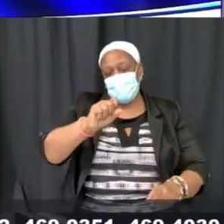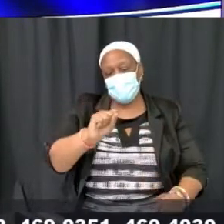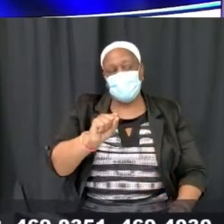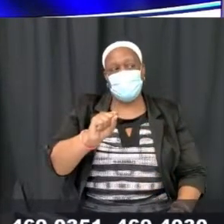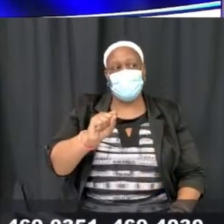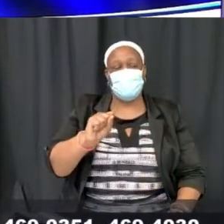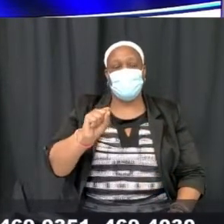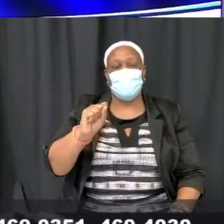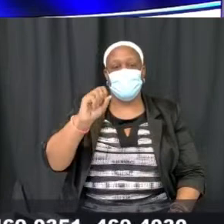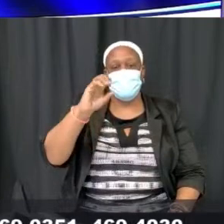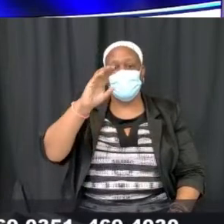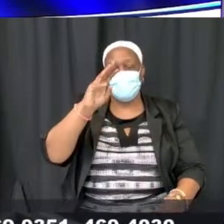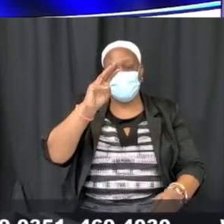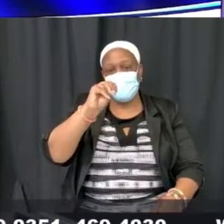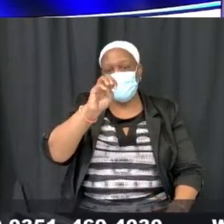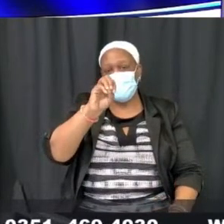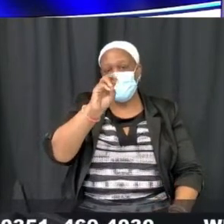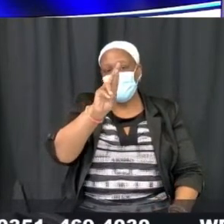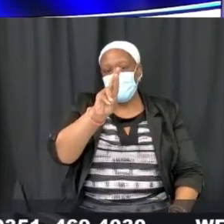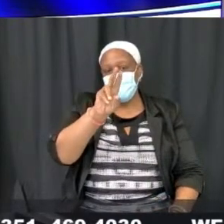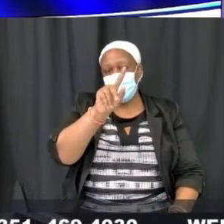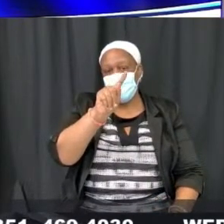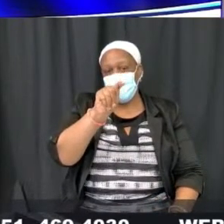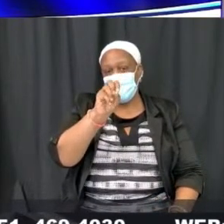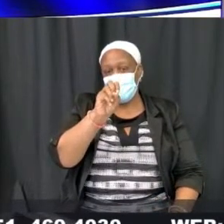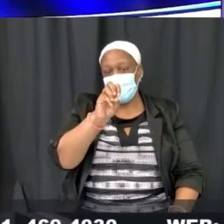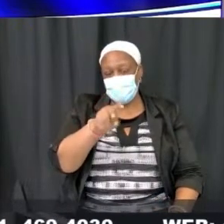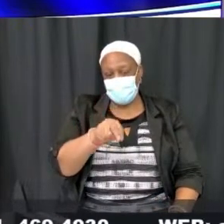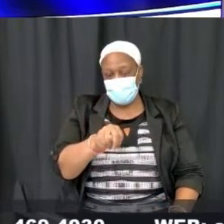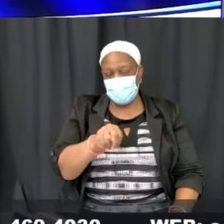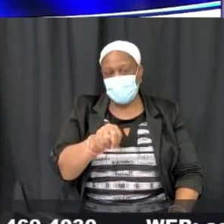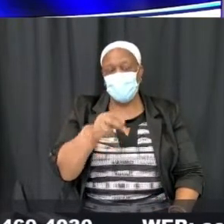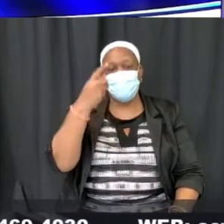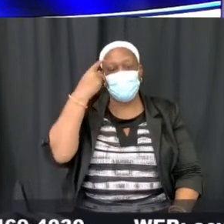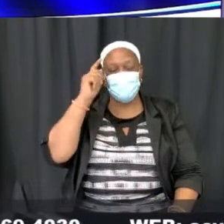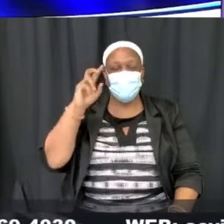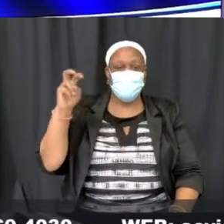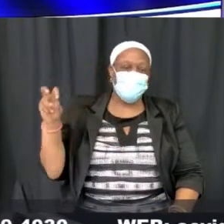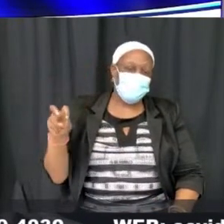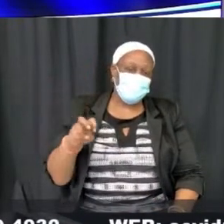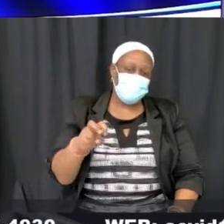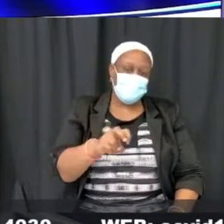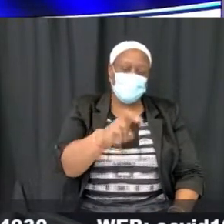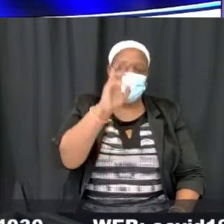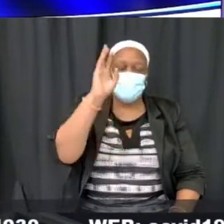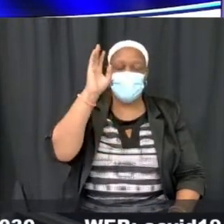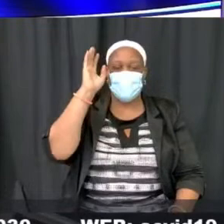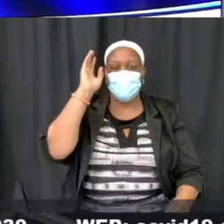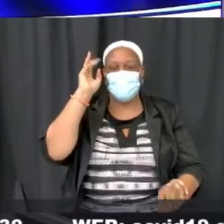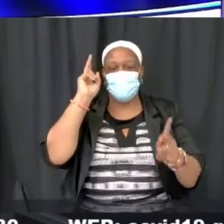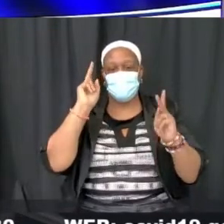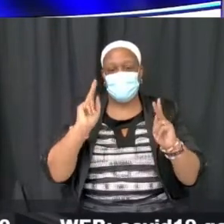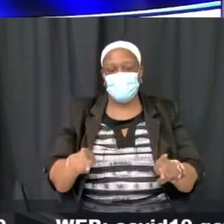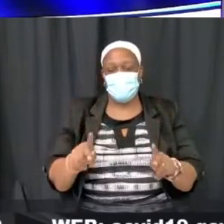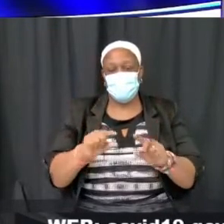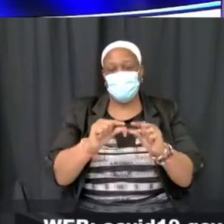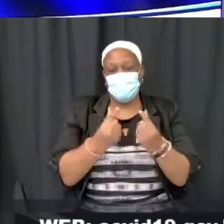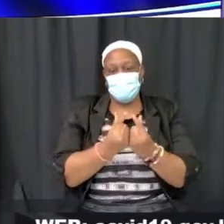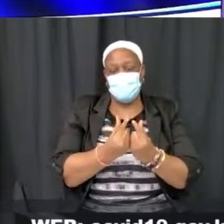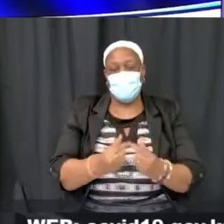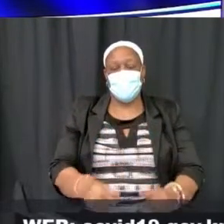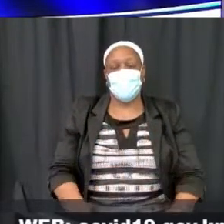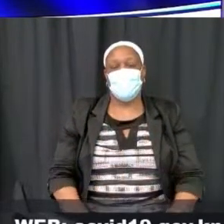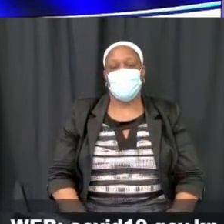who is here today in the capacity as the chairperson of the Transport Board. We